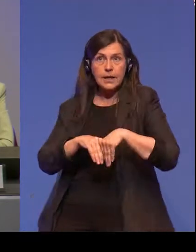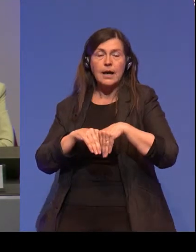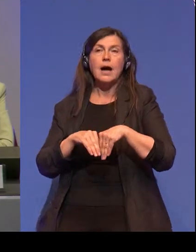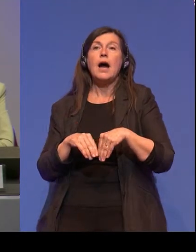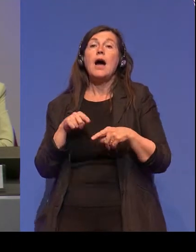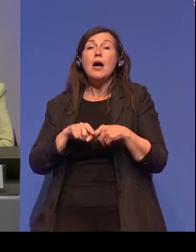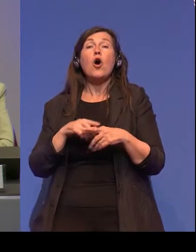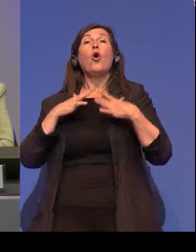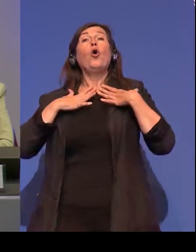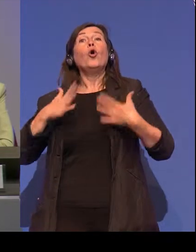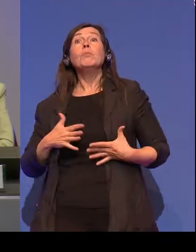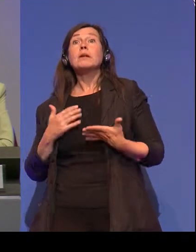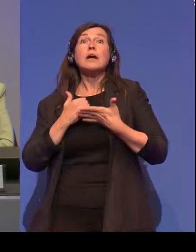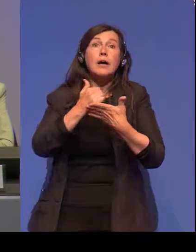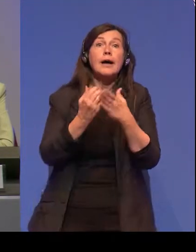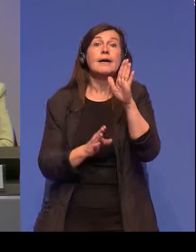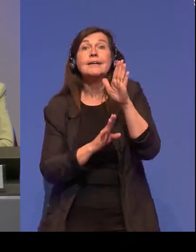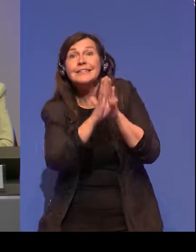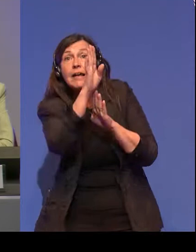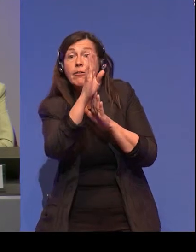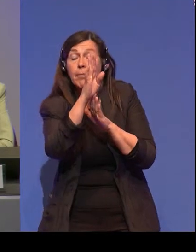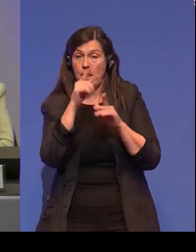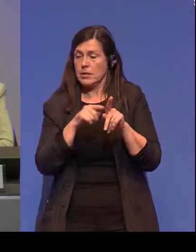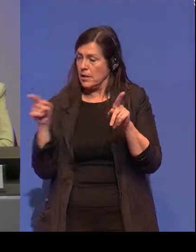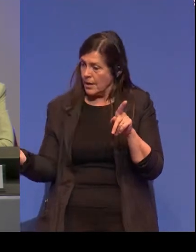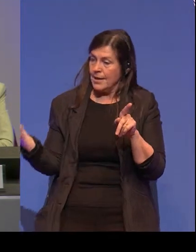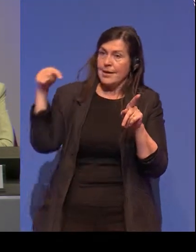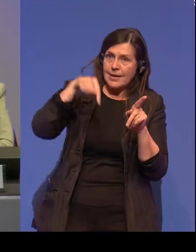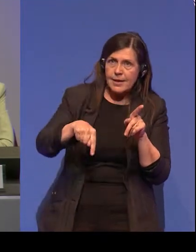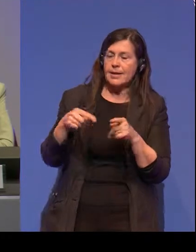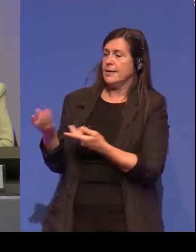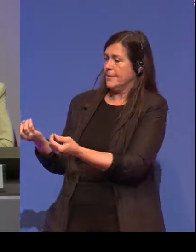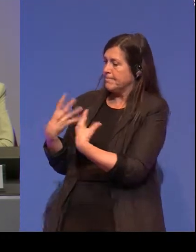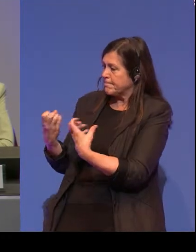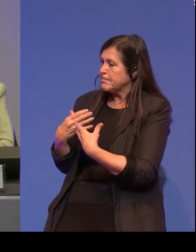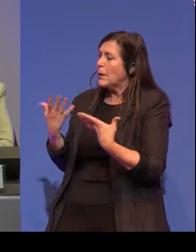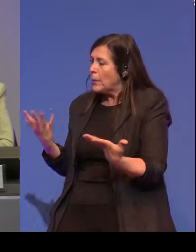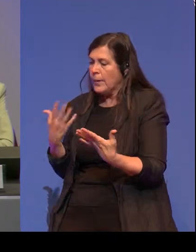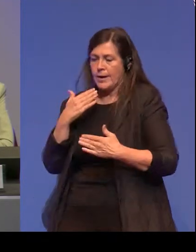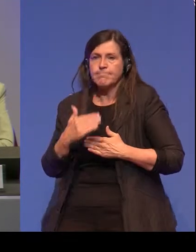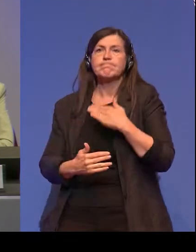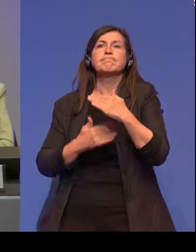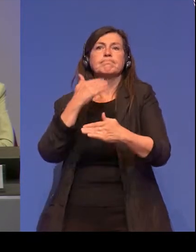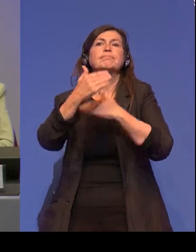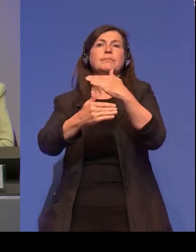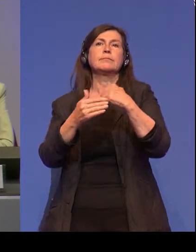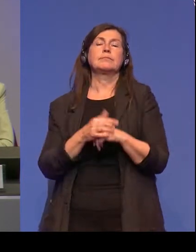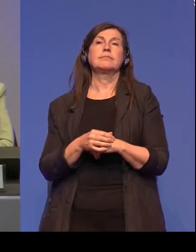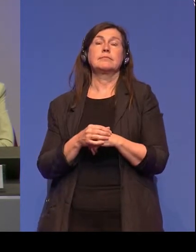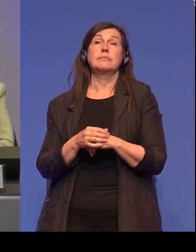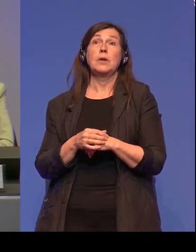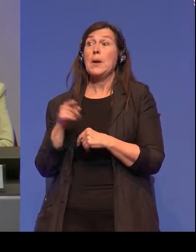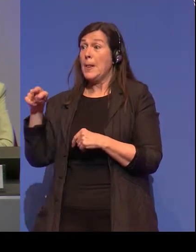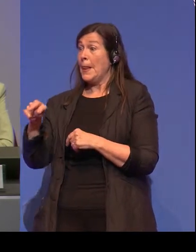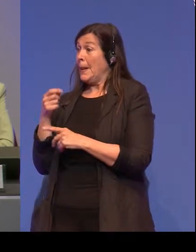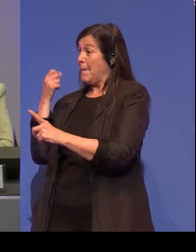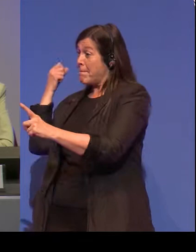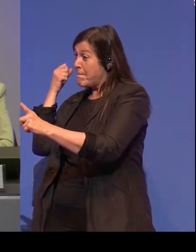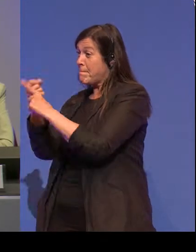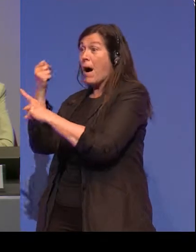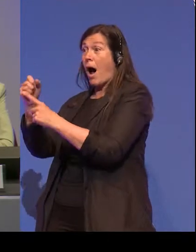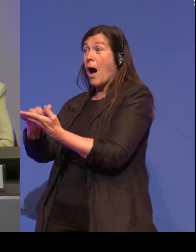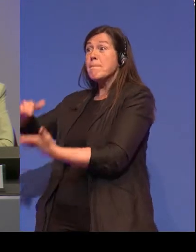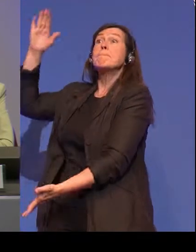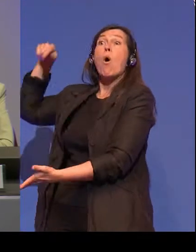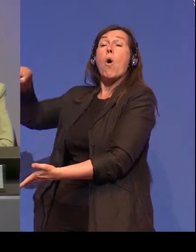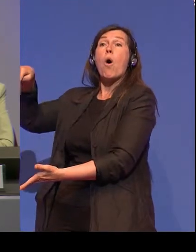stages of the humanitarian and development endeavor. It is critical to ensure that those most affected by disasters are